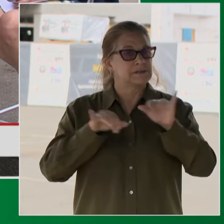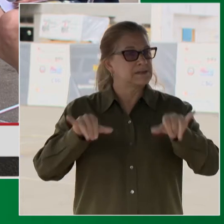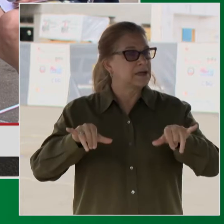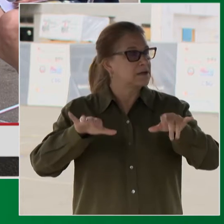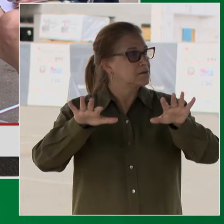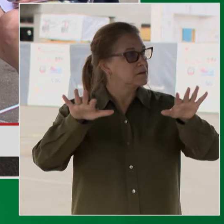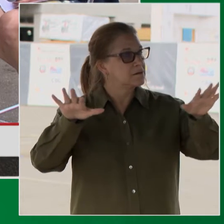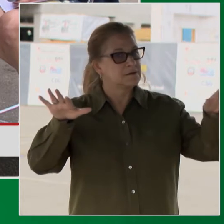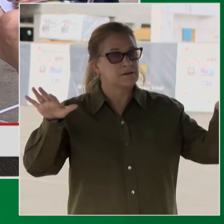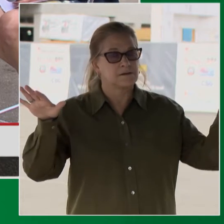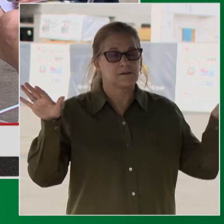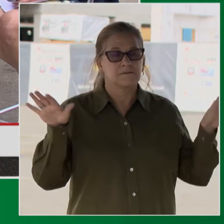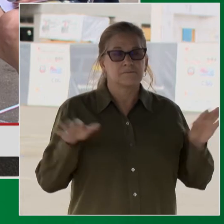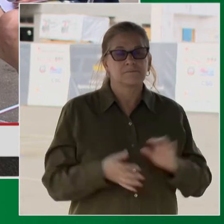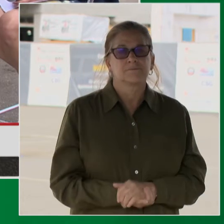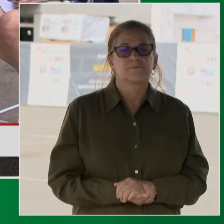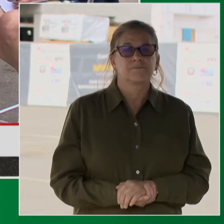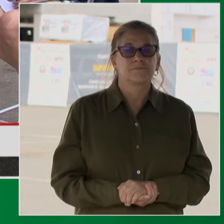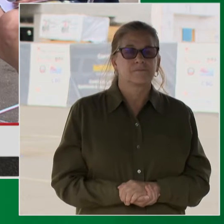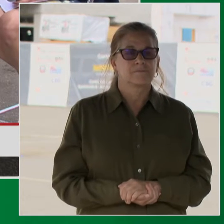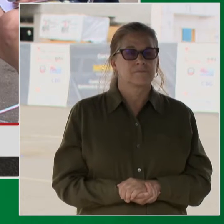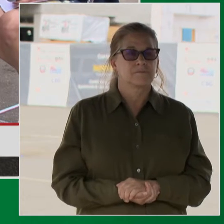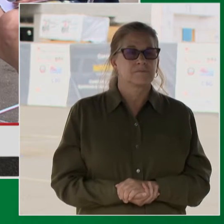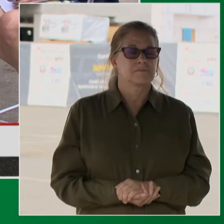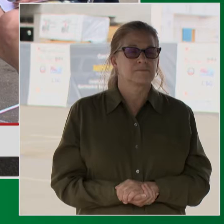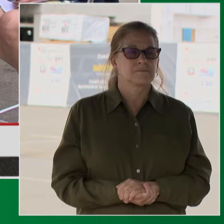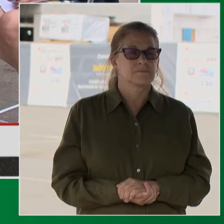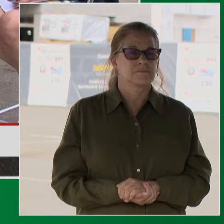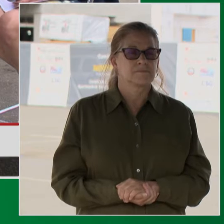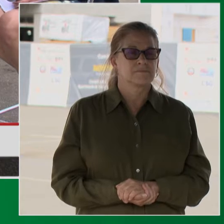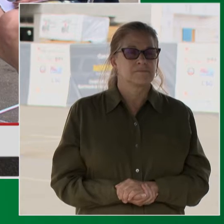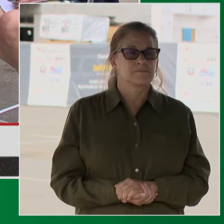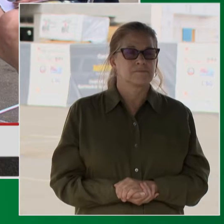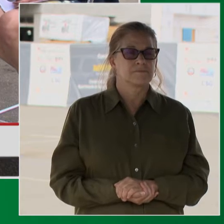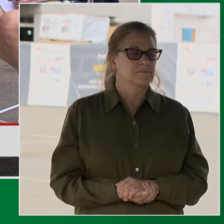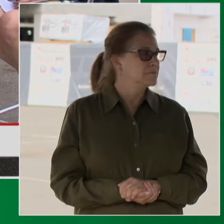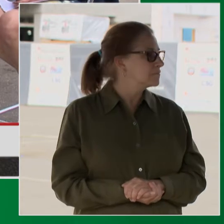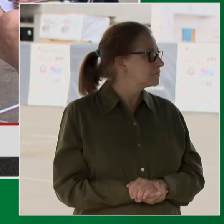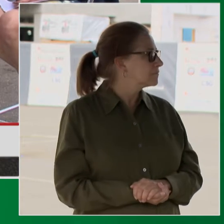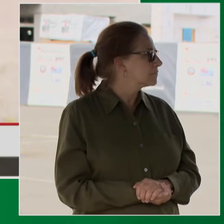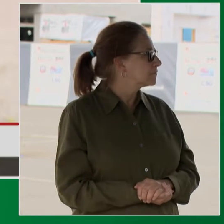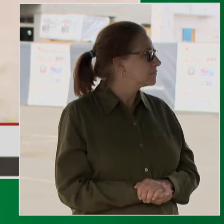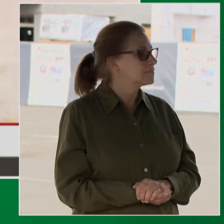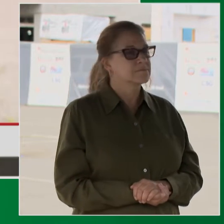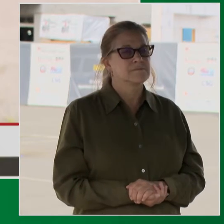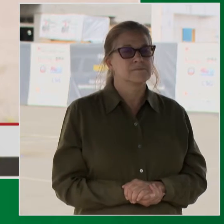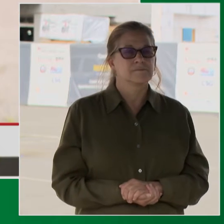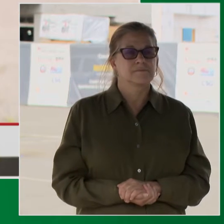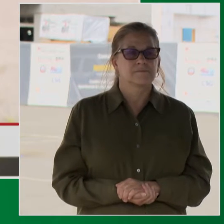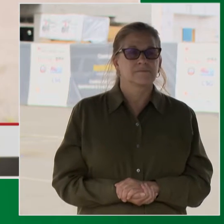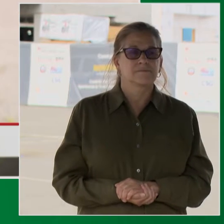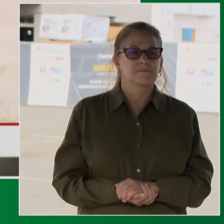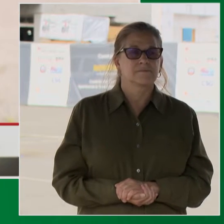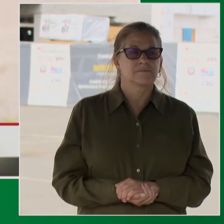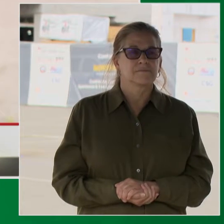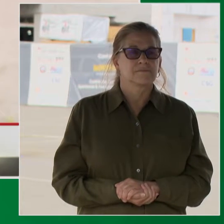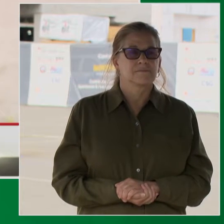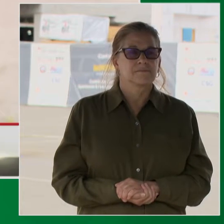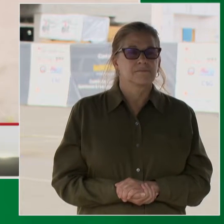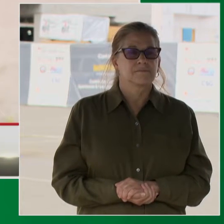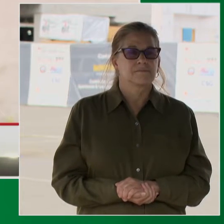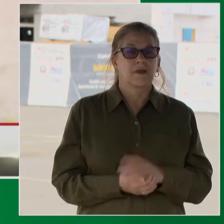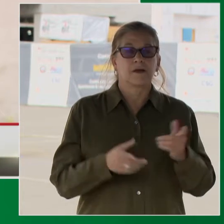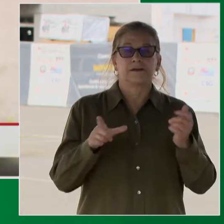then we'll talk about some of the new investments in the budget. Correct. So as the Deputy Mayor alluded to, the one